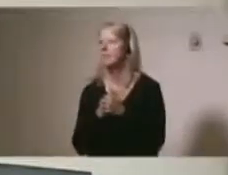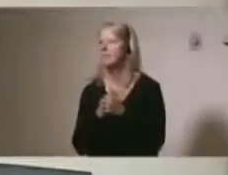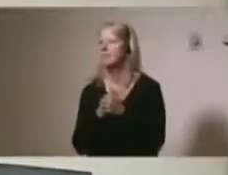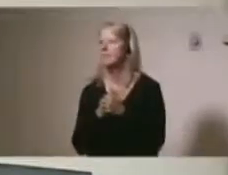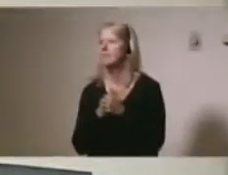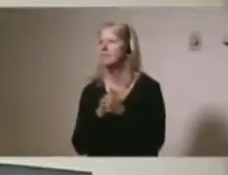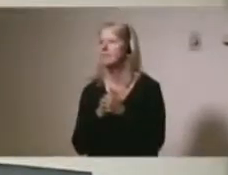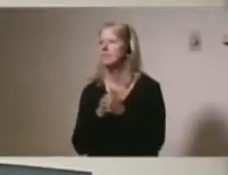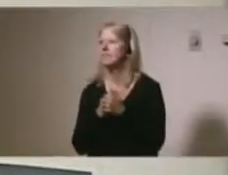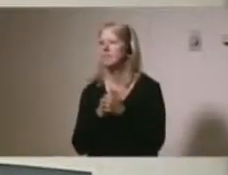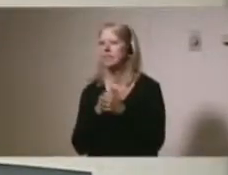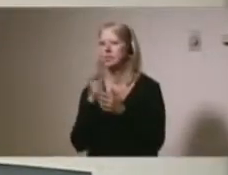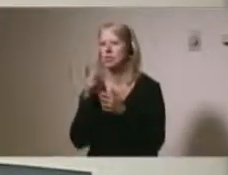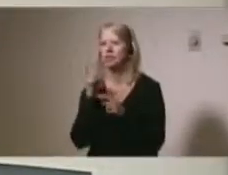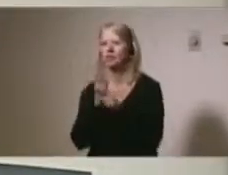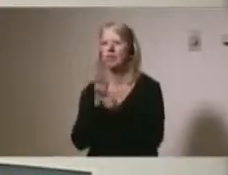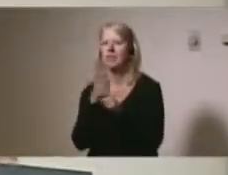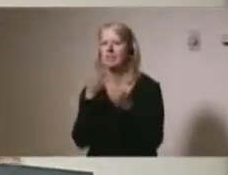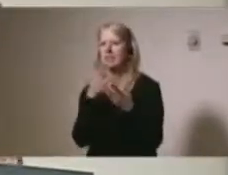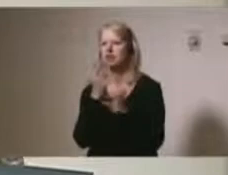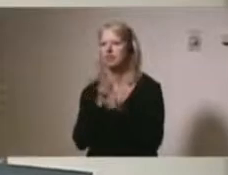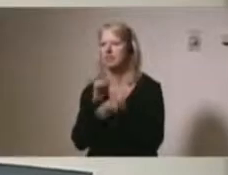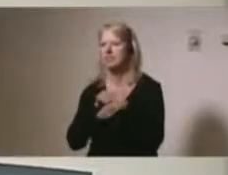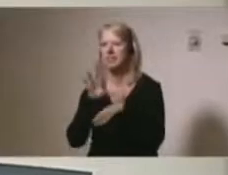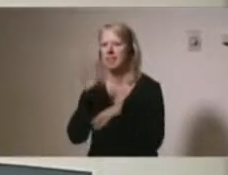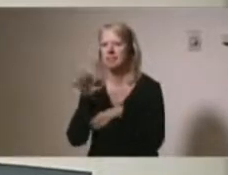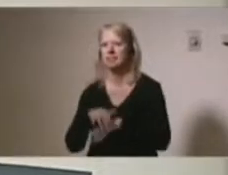put up the slides.